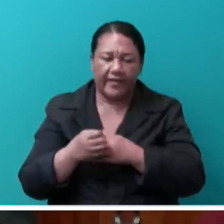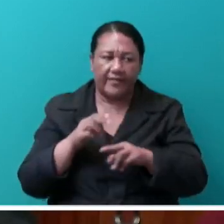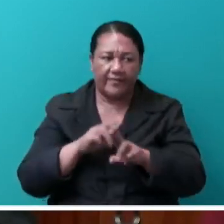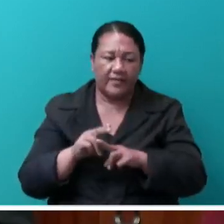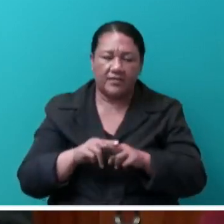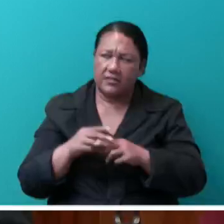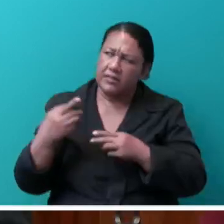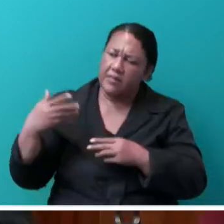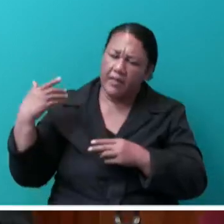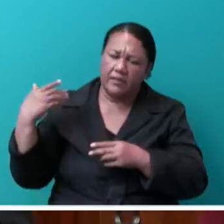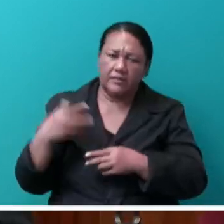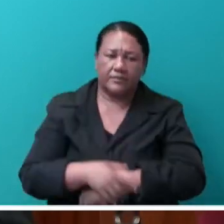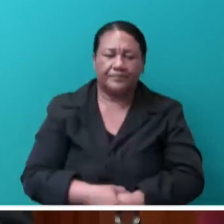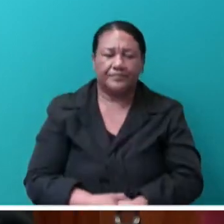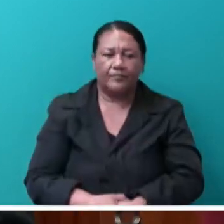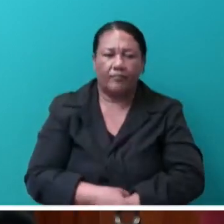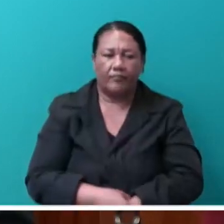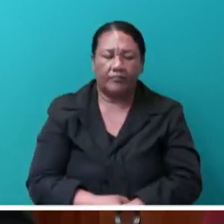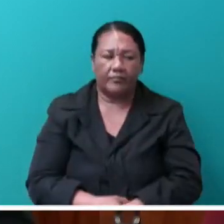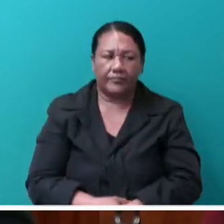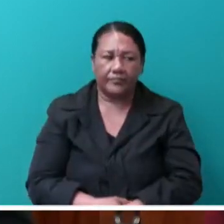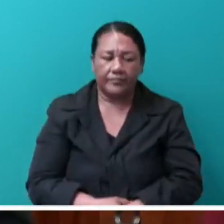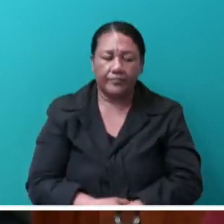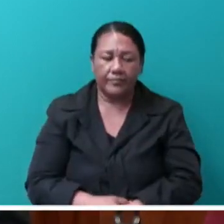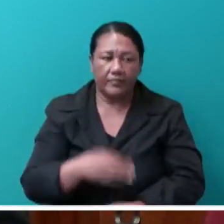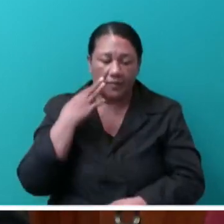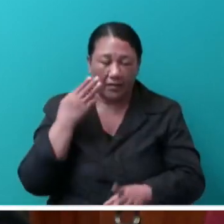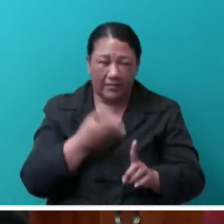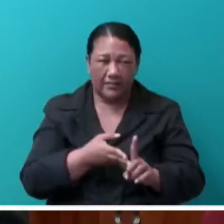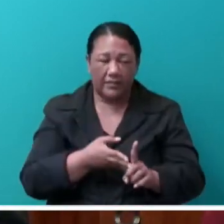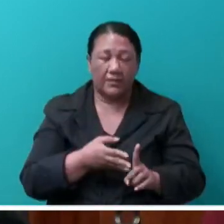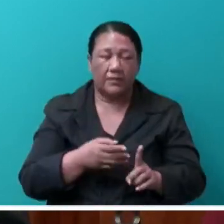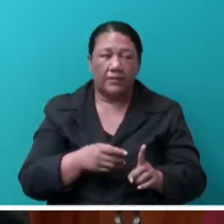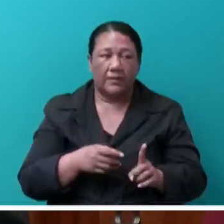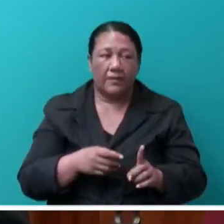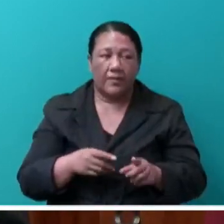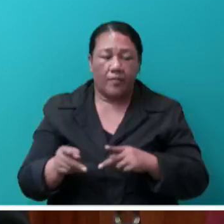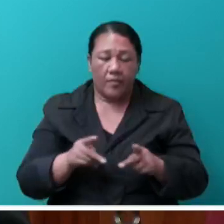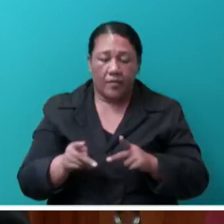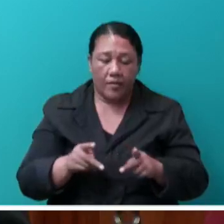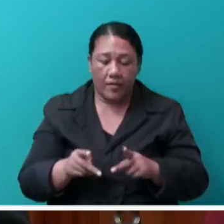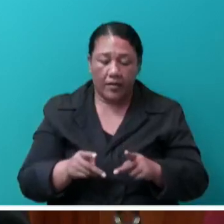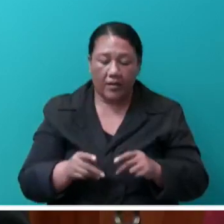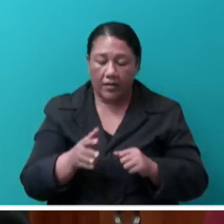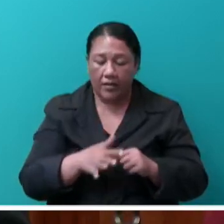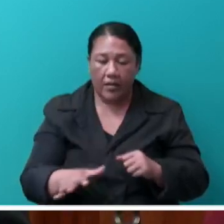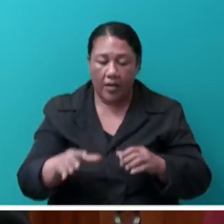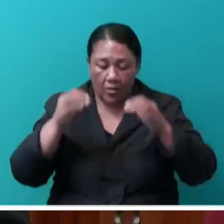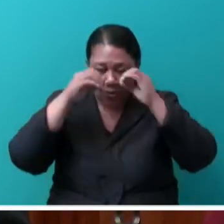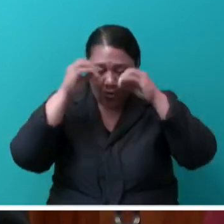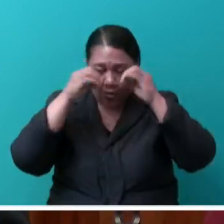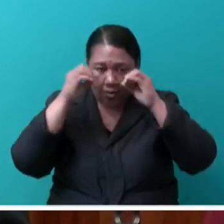past, when he performed the groundbreaking of the Google data